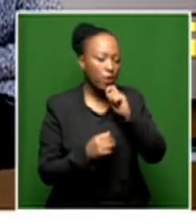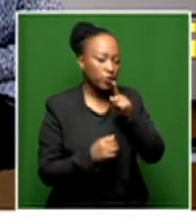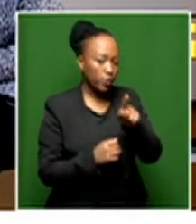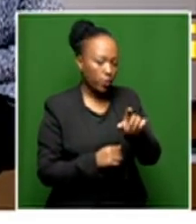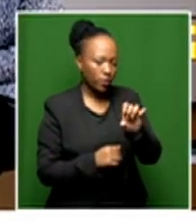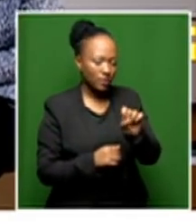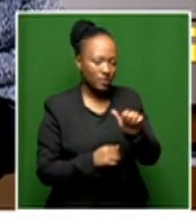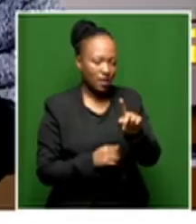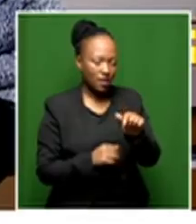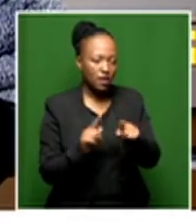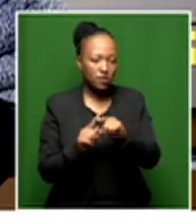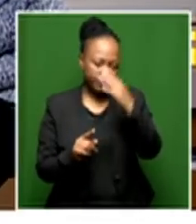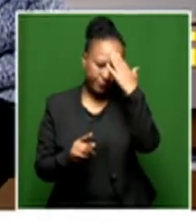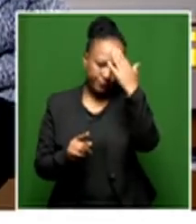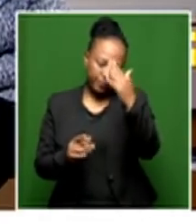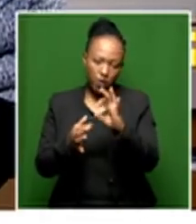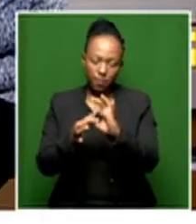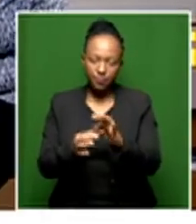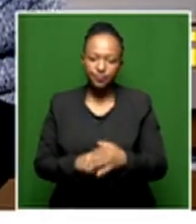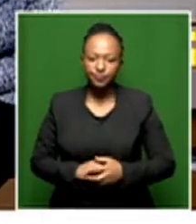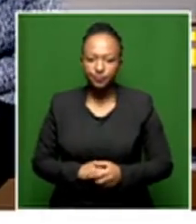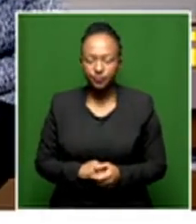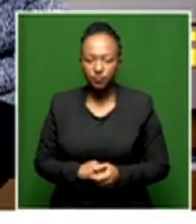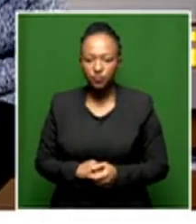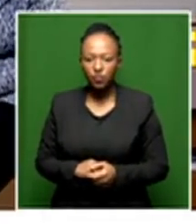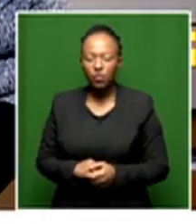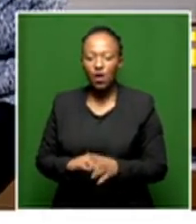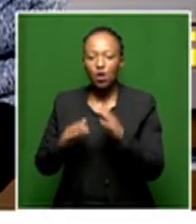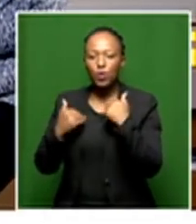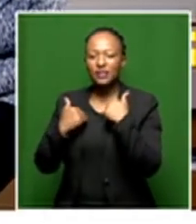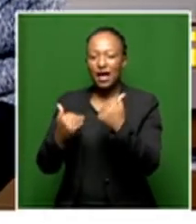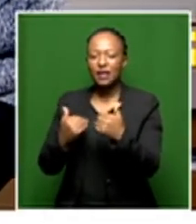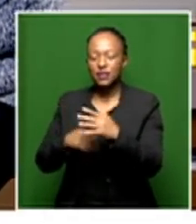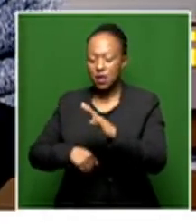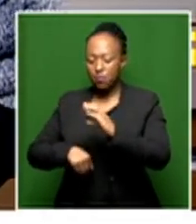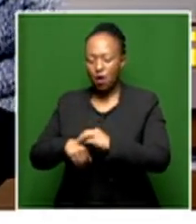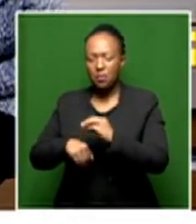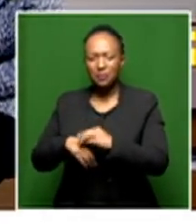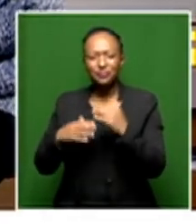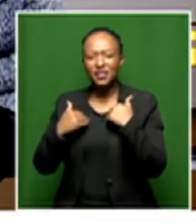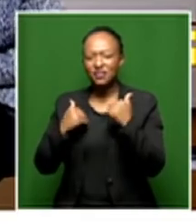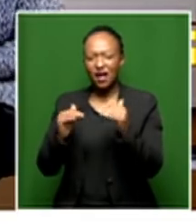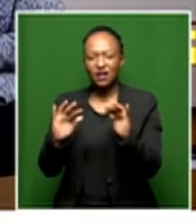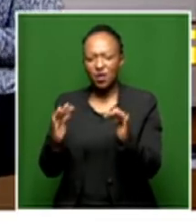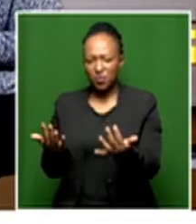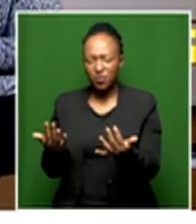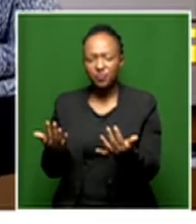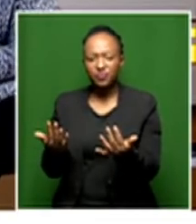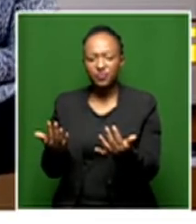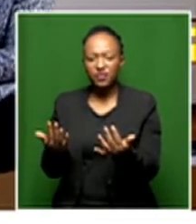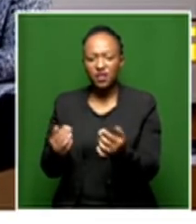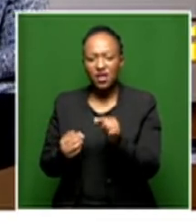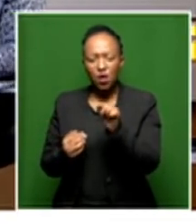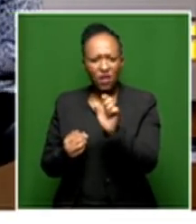good morning to the viewers. So, Eddie, let's just start with how the problem came about, because this